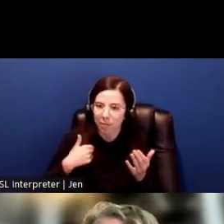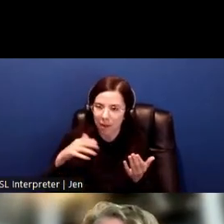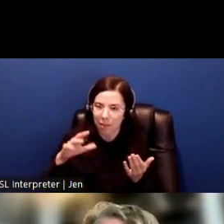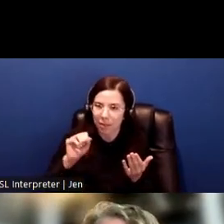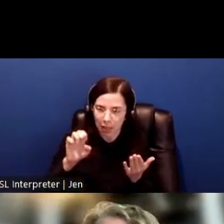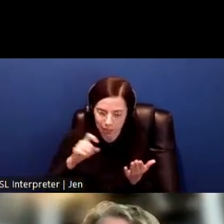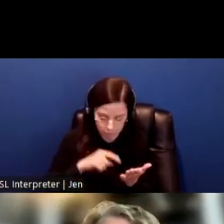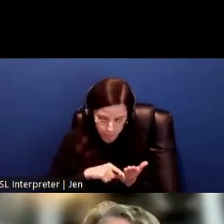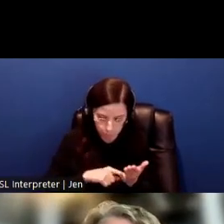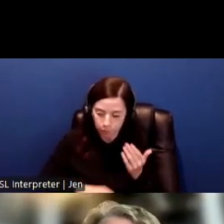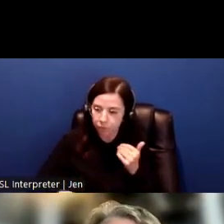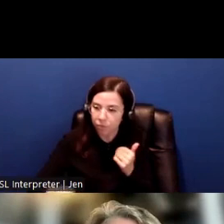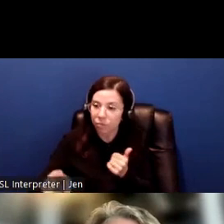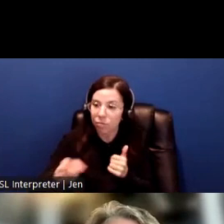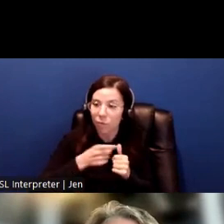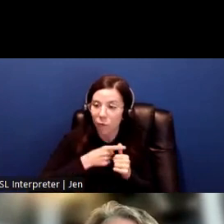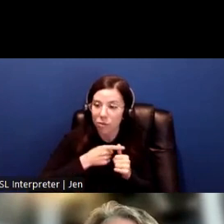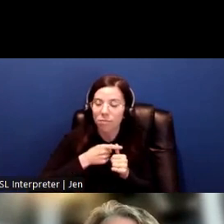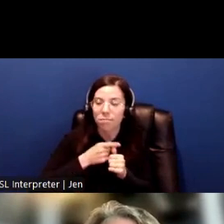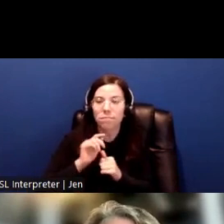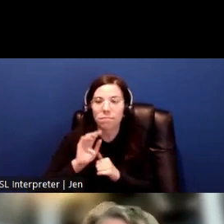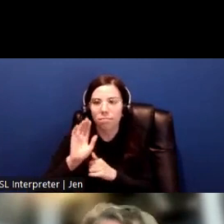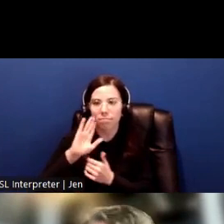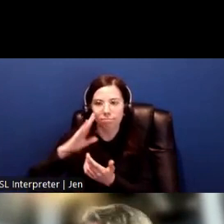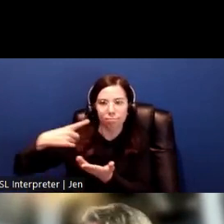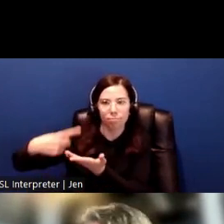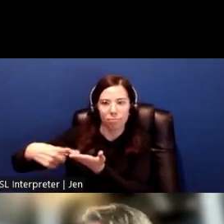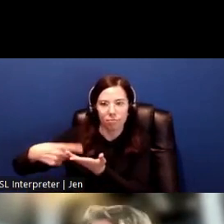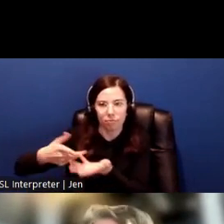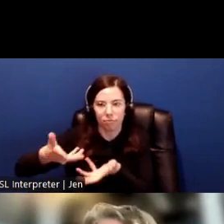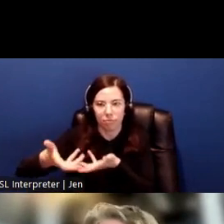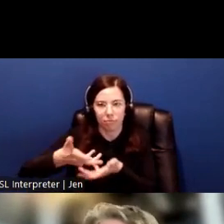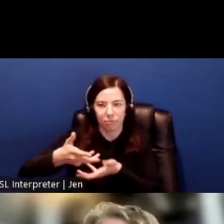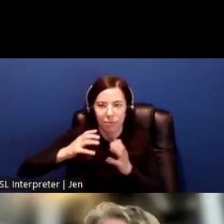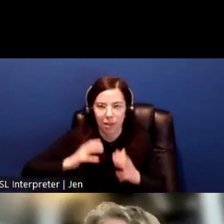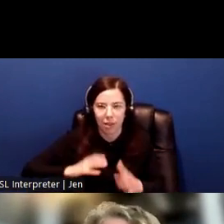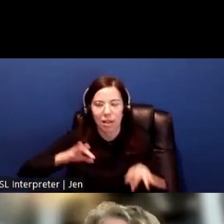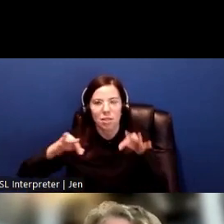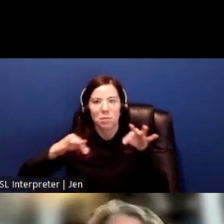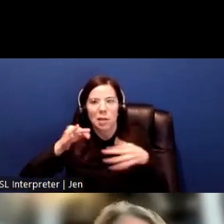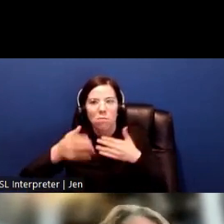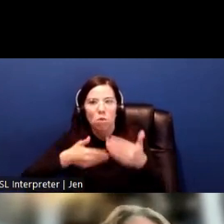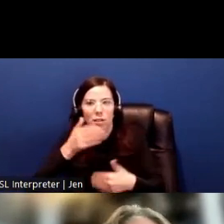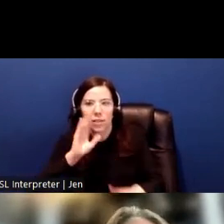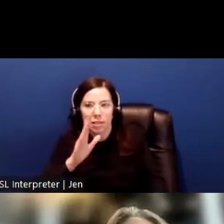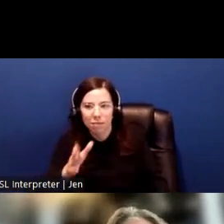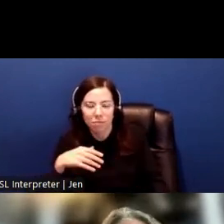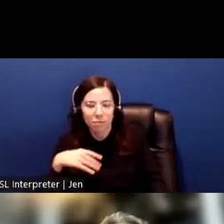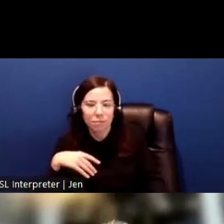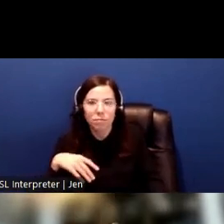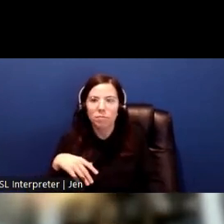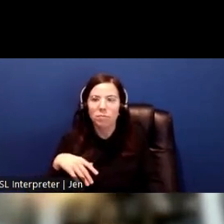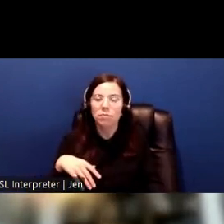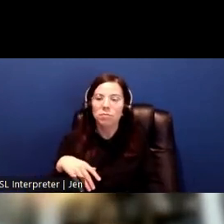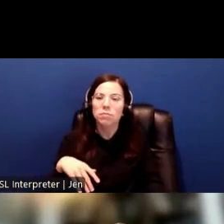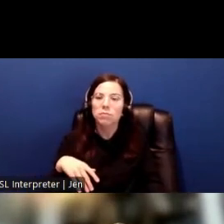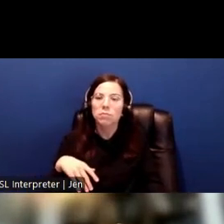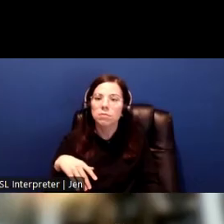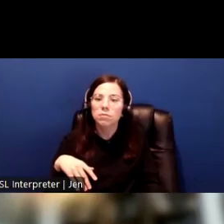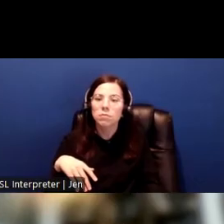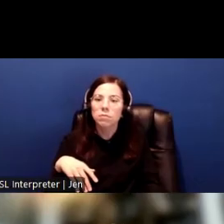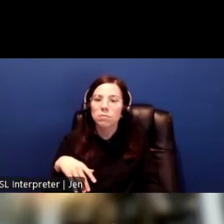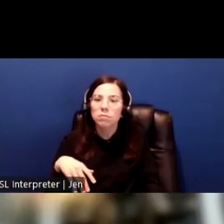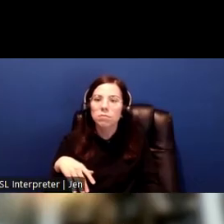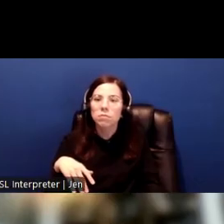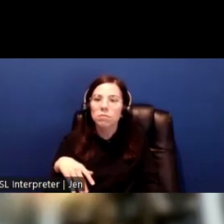thing, of course, is that you're going to talk with your client and explain the process, right? You're going to walk through with